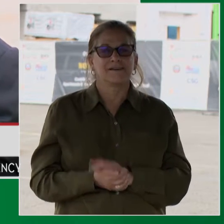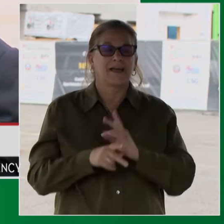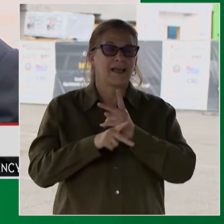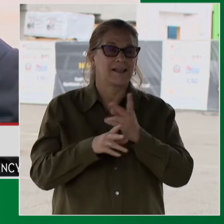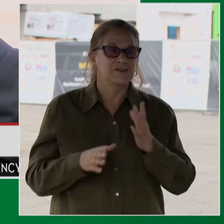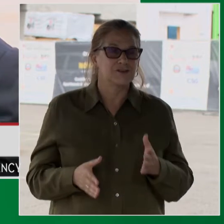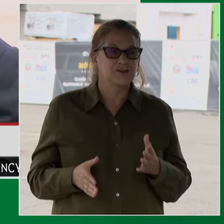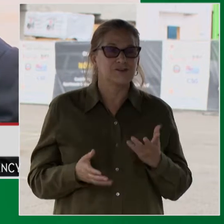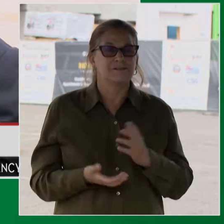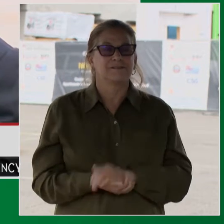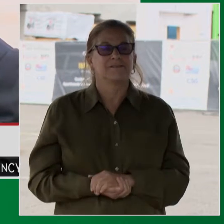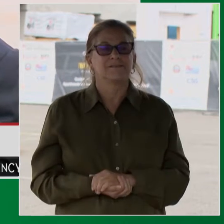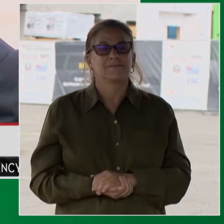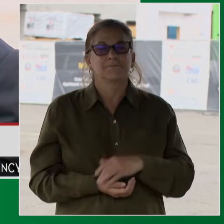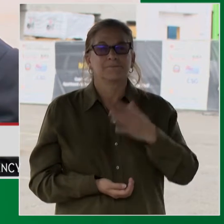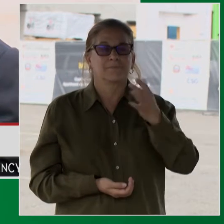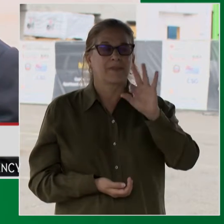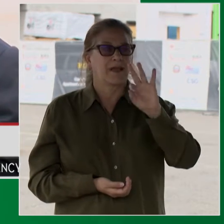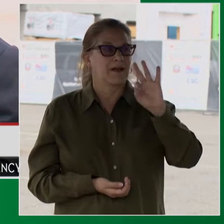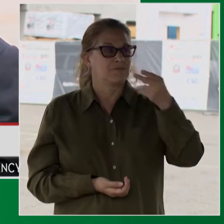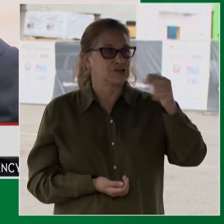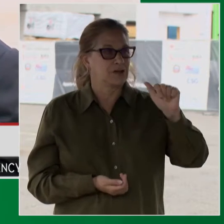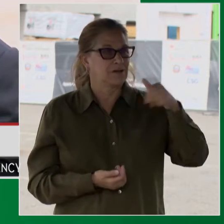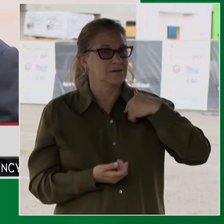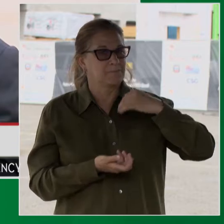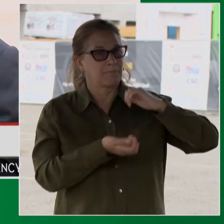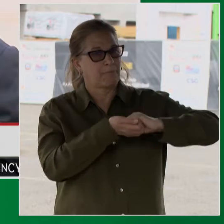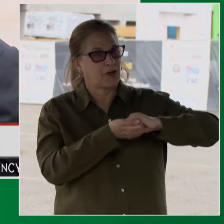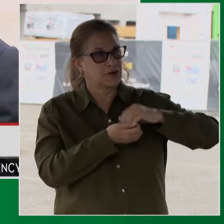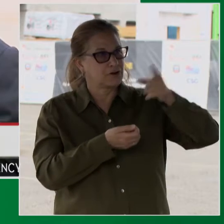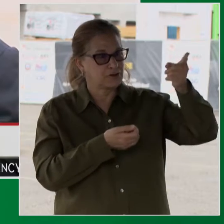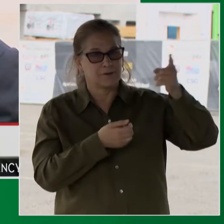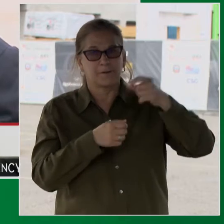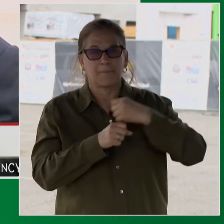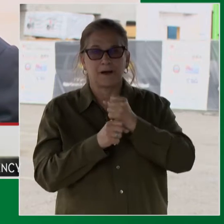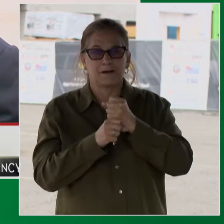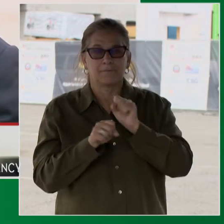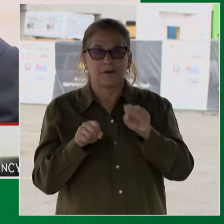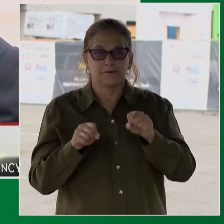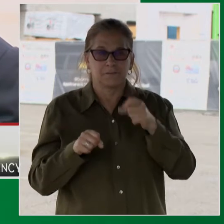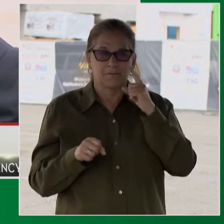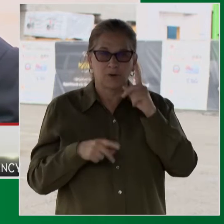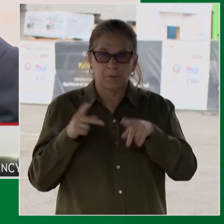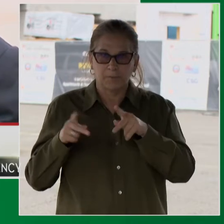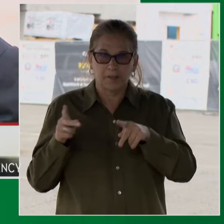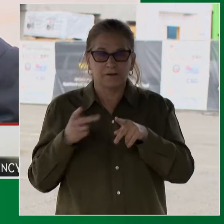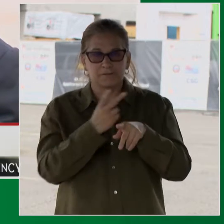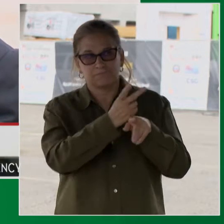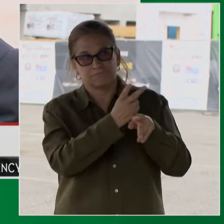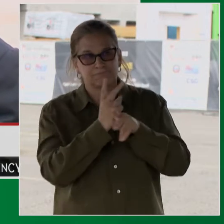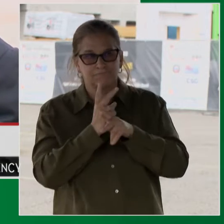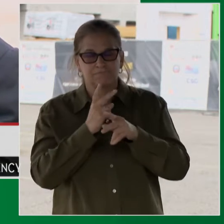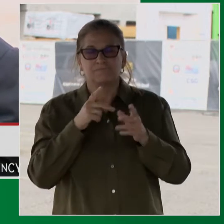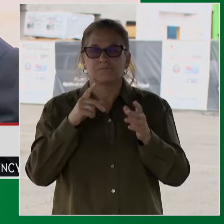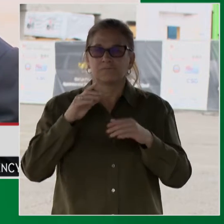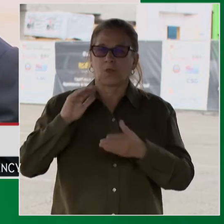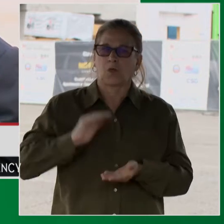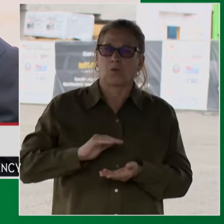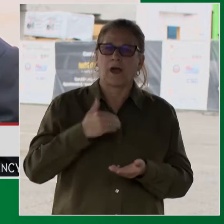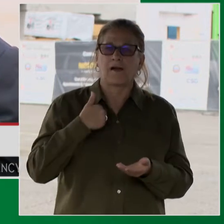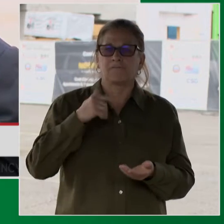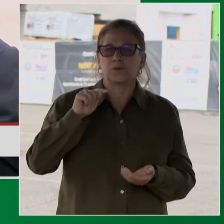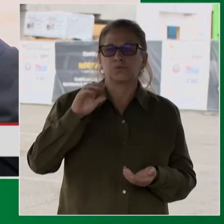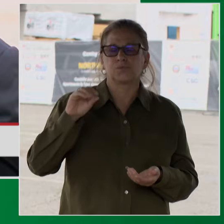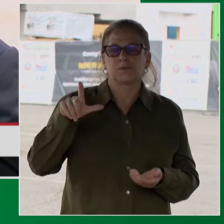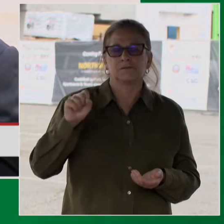FHA insured debt. And so we're able to bring competitive pricing to lending using that tool. One of the other neat things that we've been able to